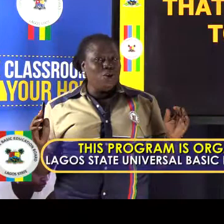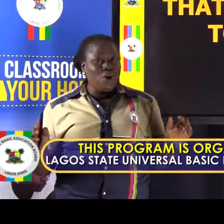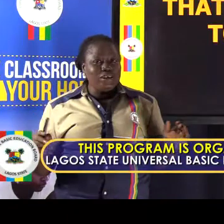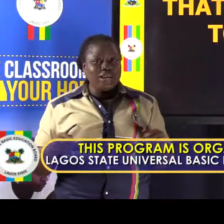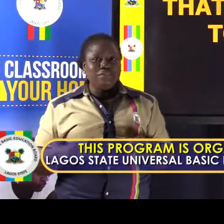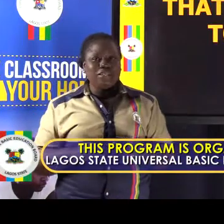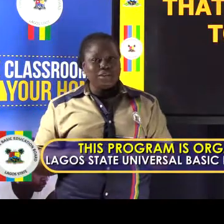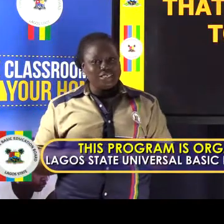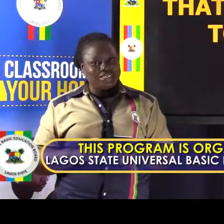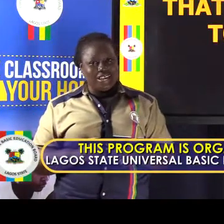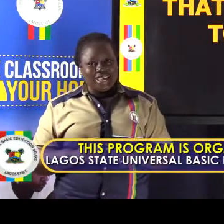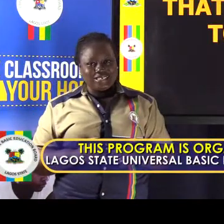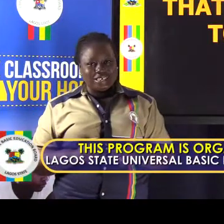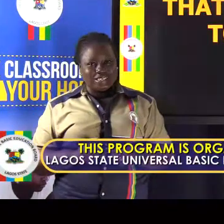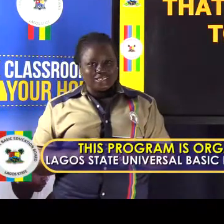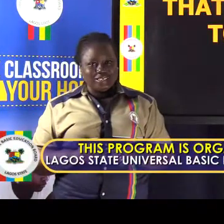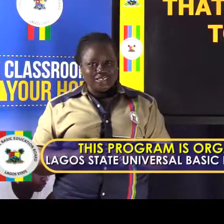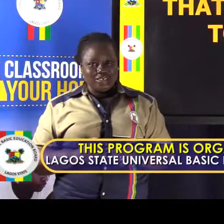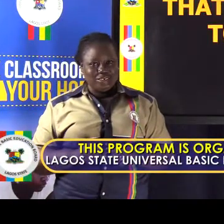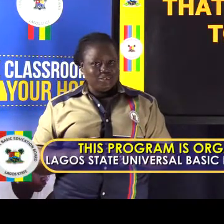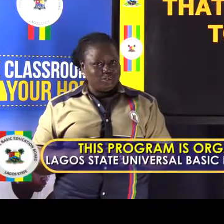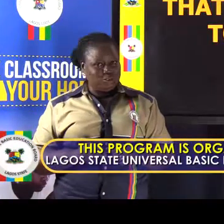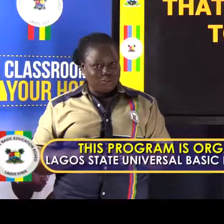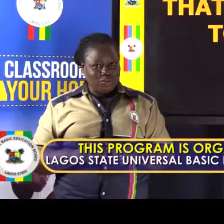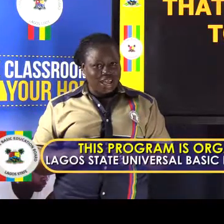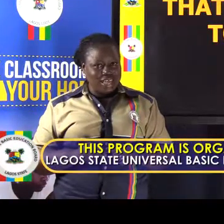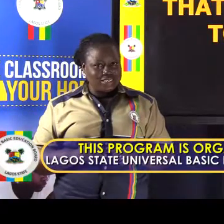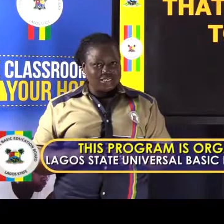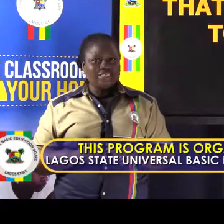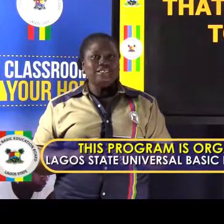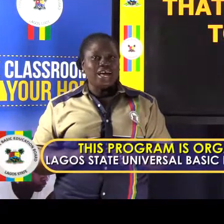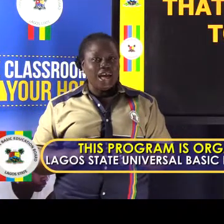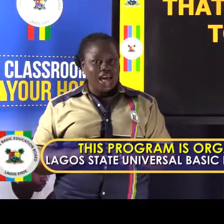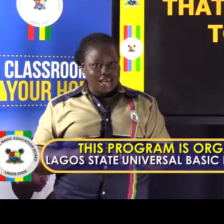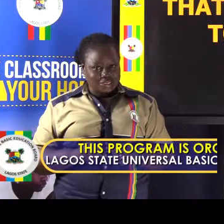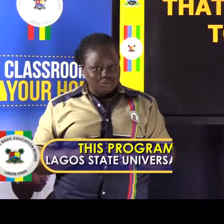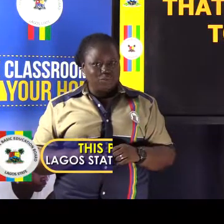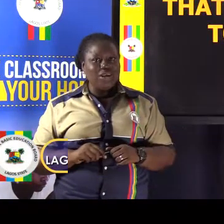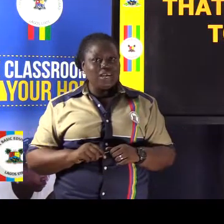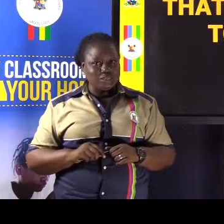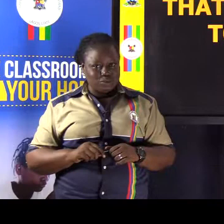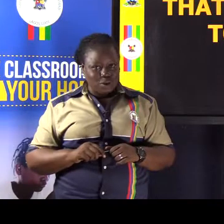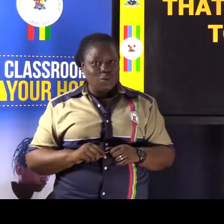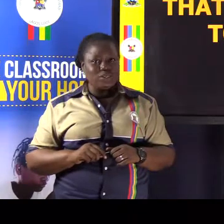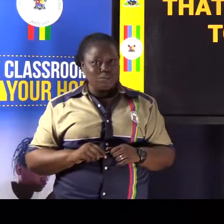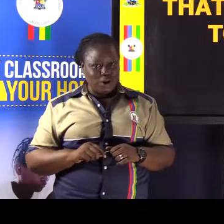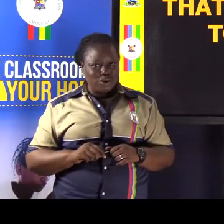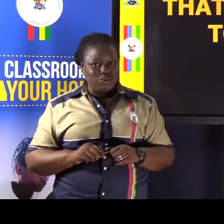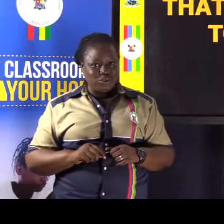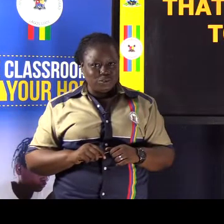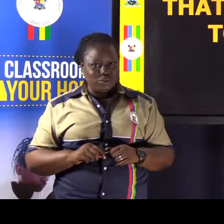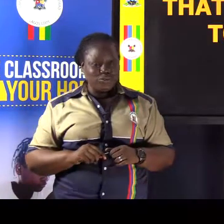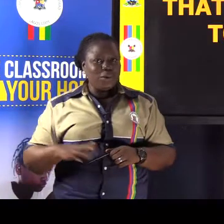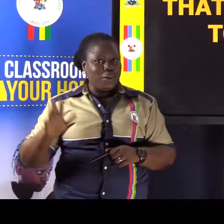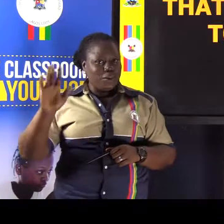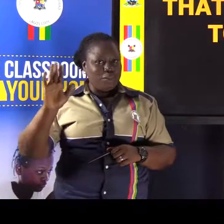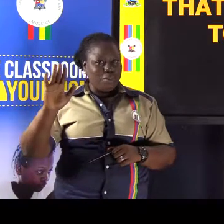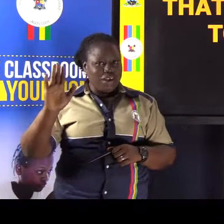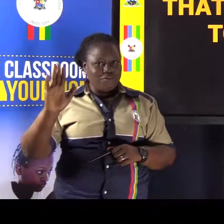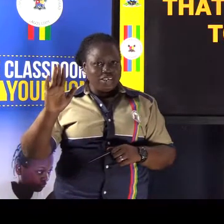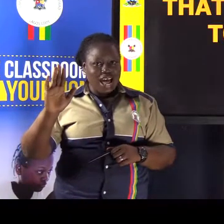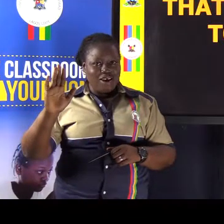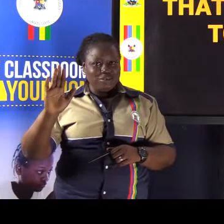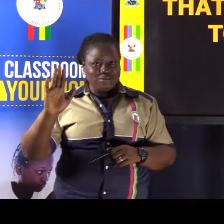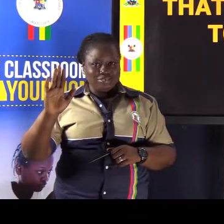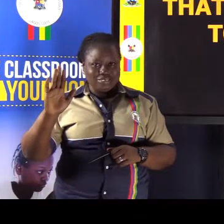a loaded mathematics lesson. Don't forget, Auntie Fumi is always proud of you.